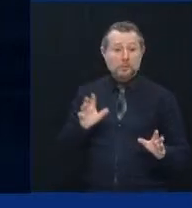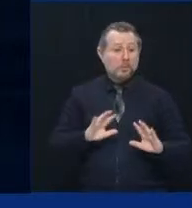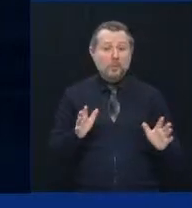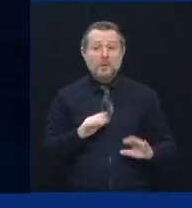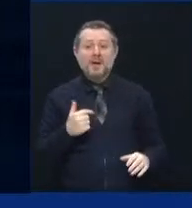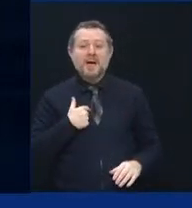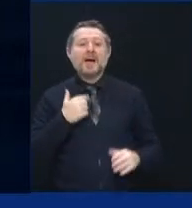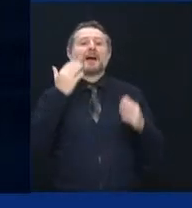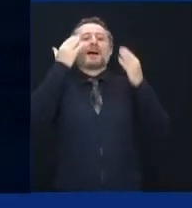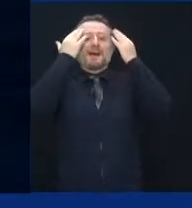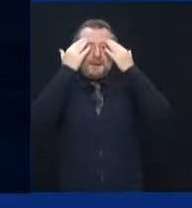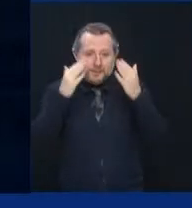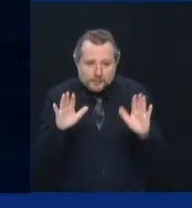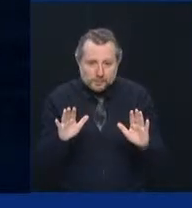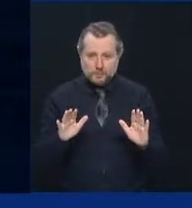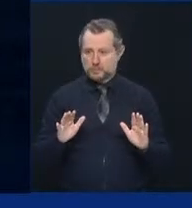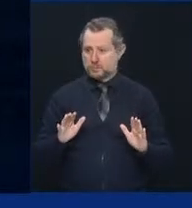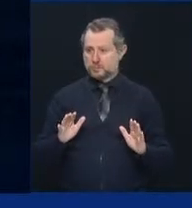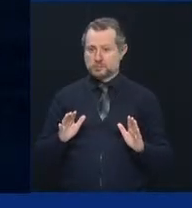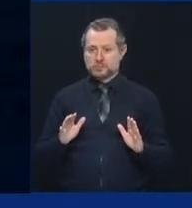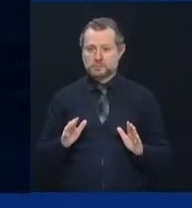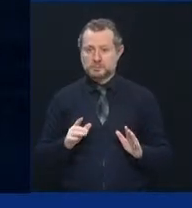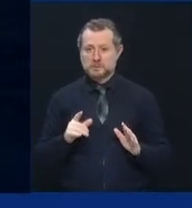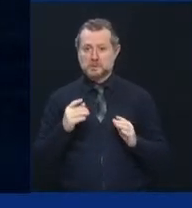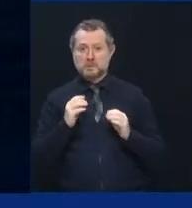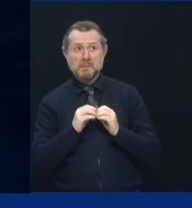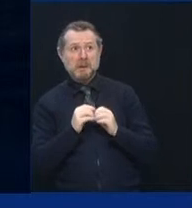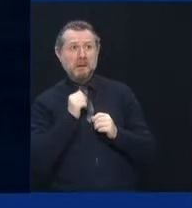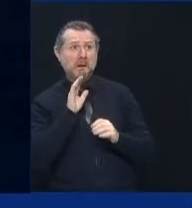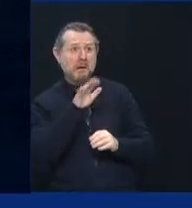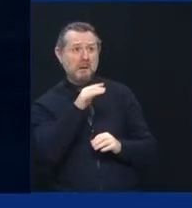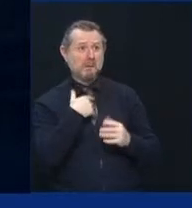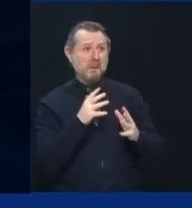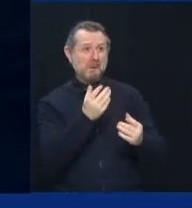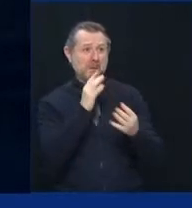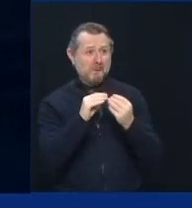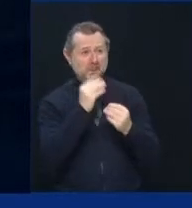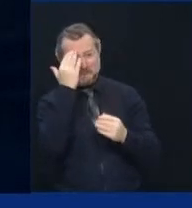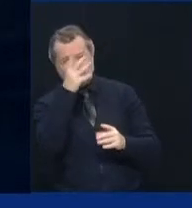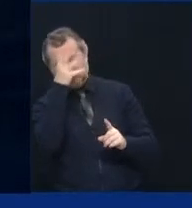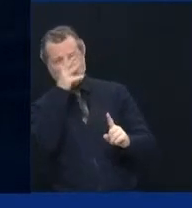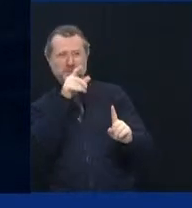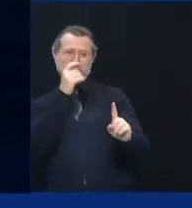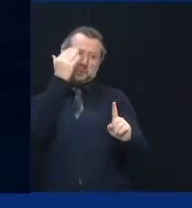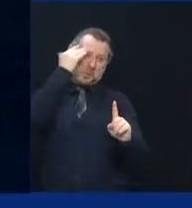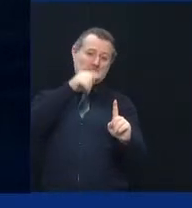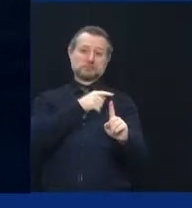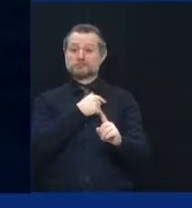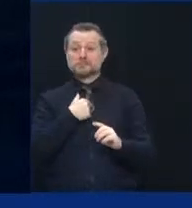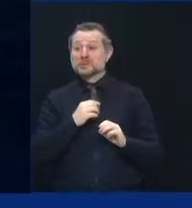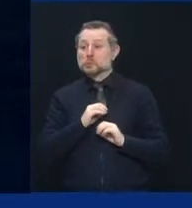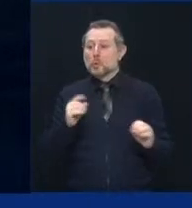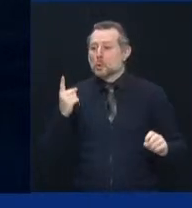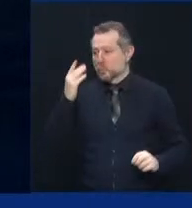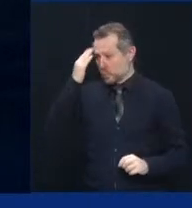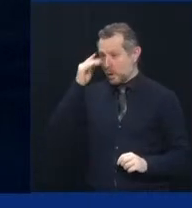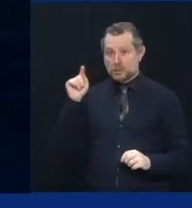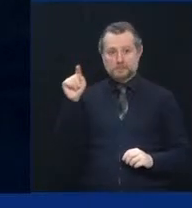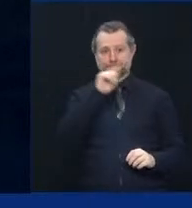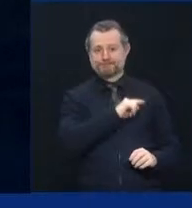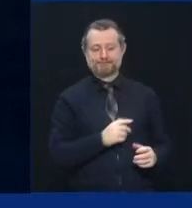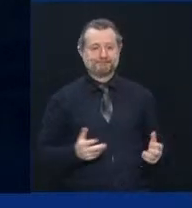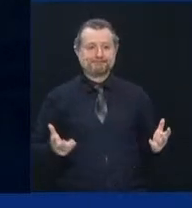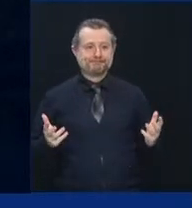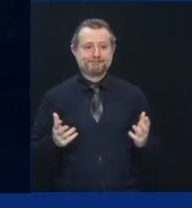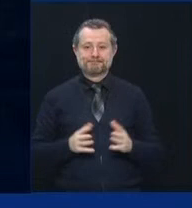And then she was more anxious, and she said, well, if you don't know, who knows? I said, nobody knows. And yes,